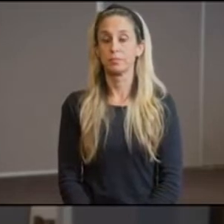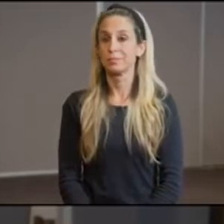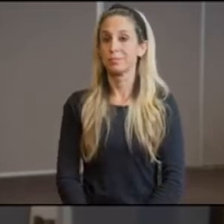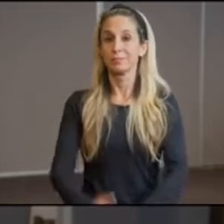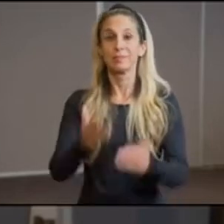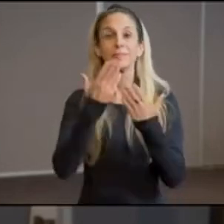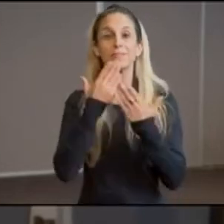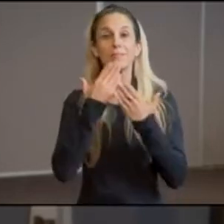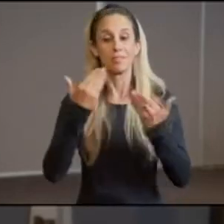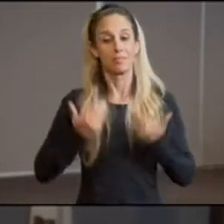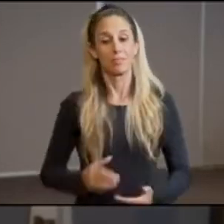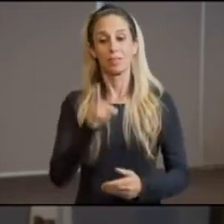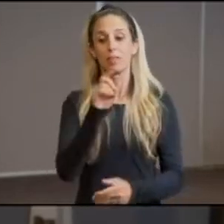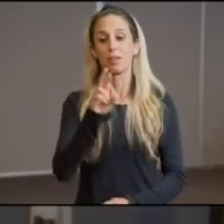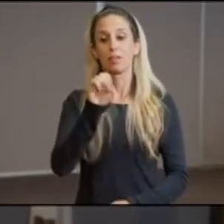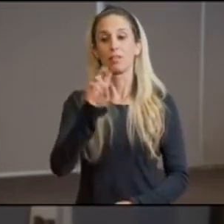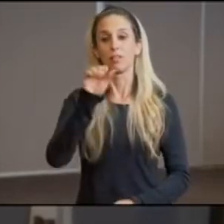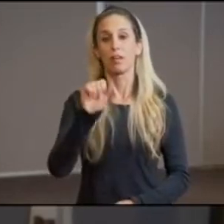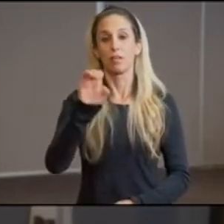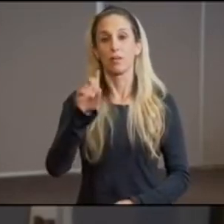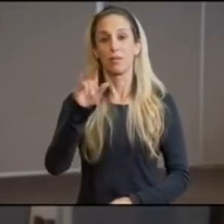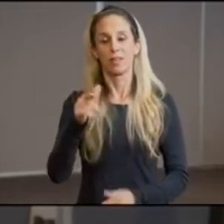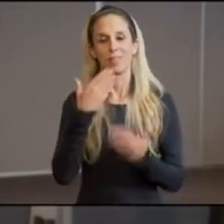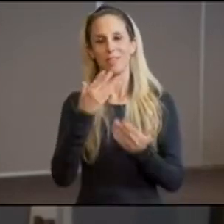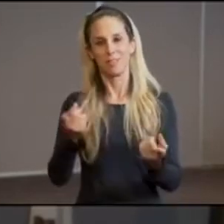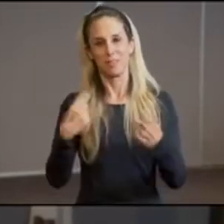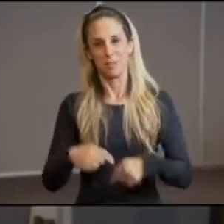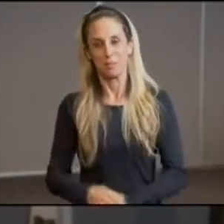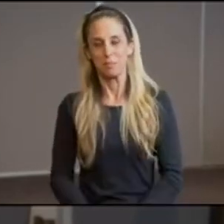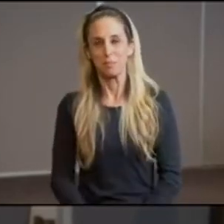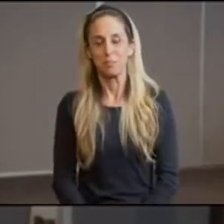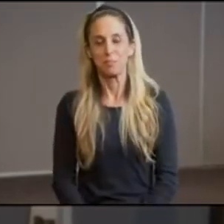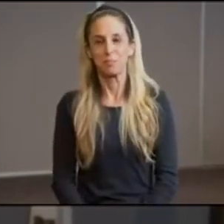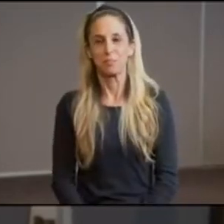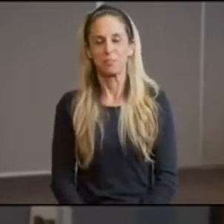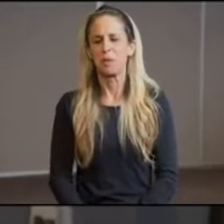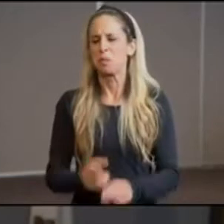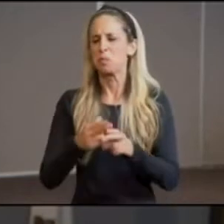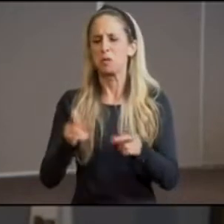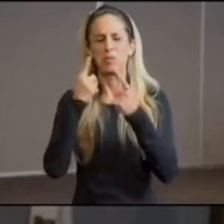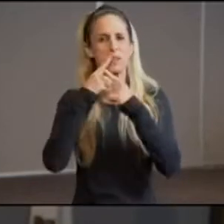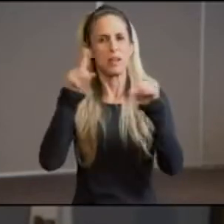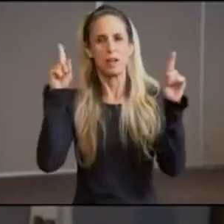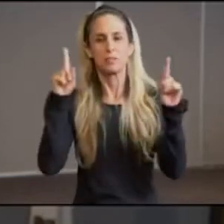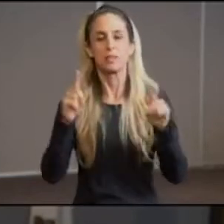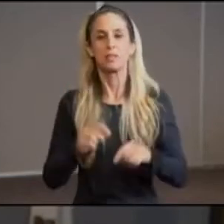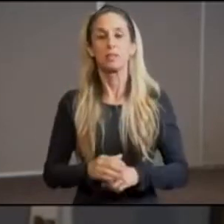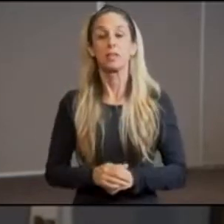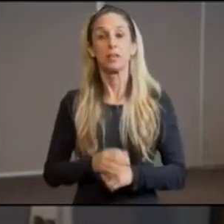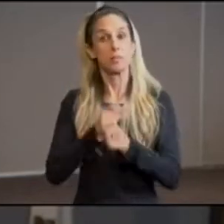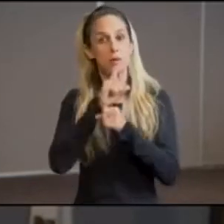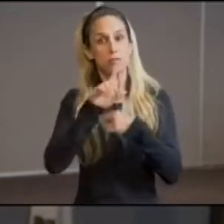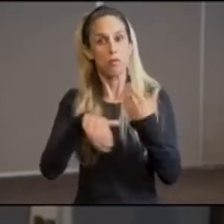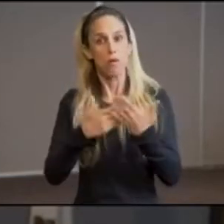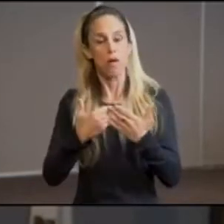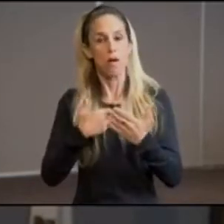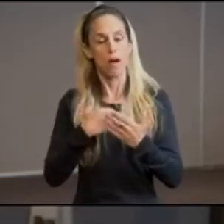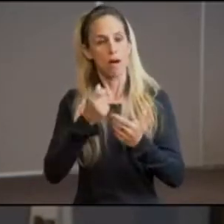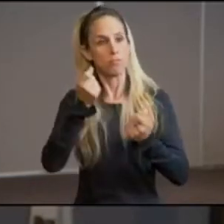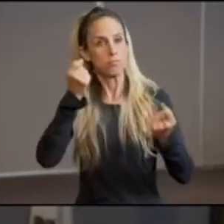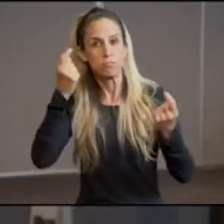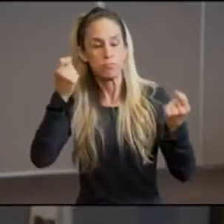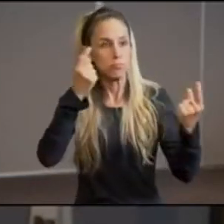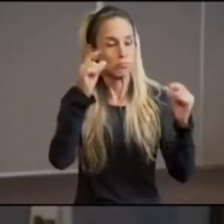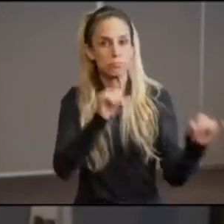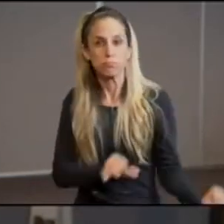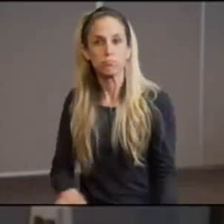Thank you again. I'm Dr. Sarah Cody. Thank you for being here. This is just a brief announcement to make sure that we all have a shared understanding and